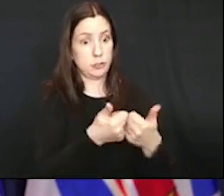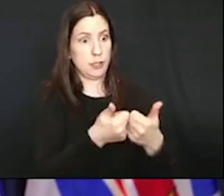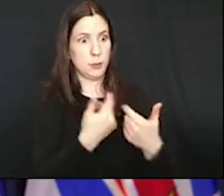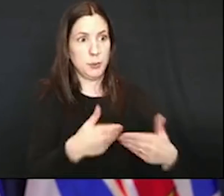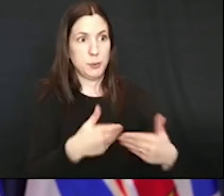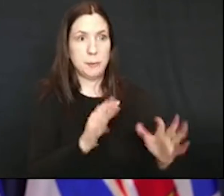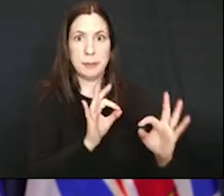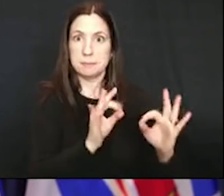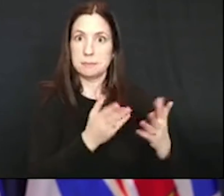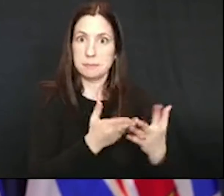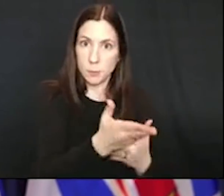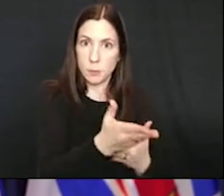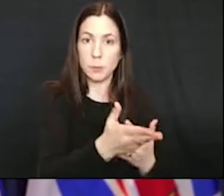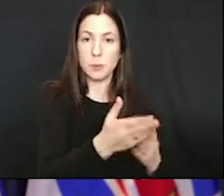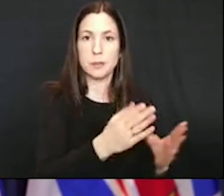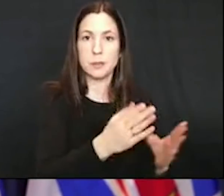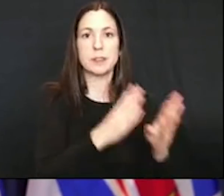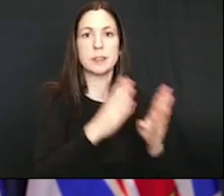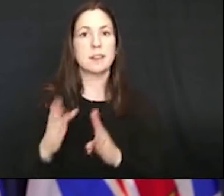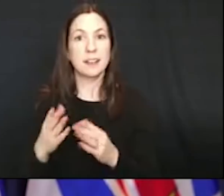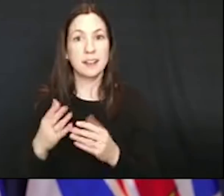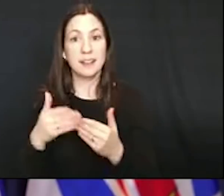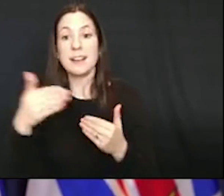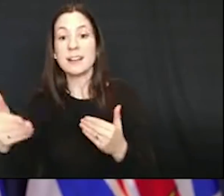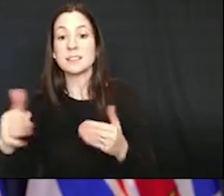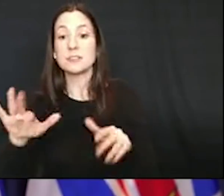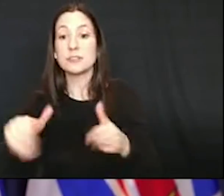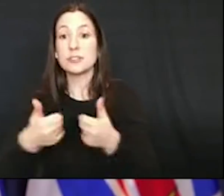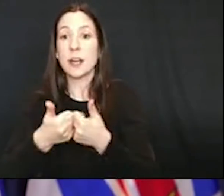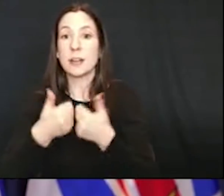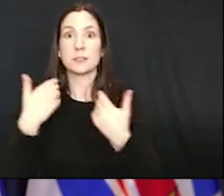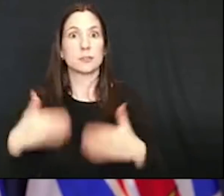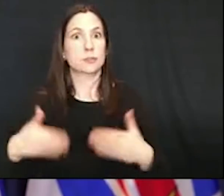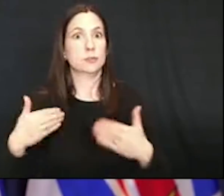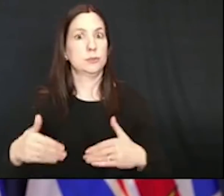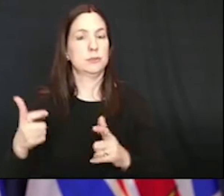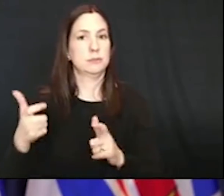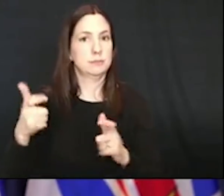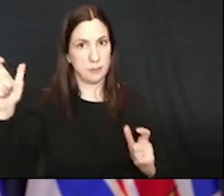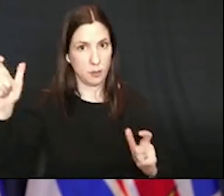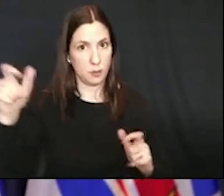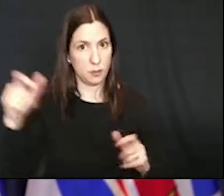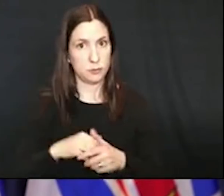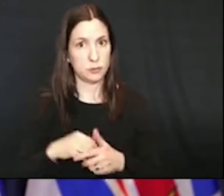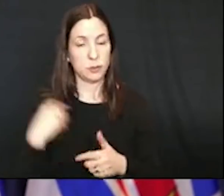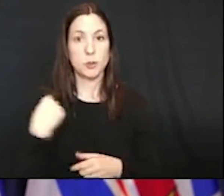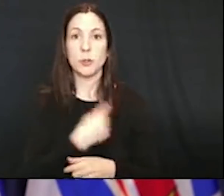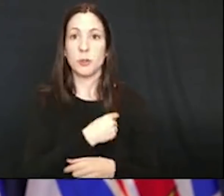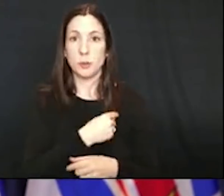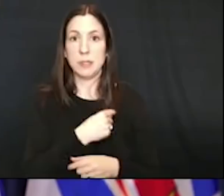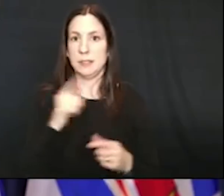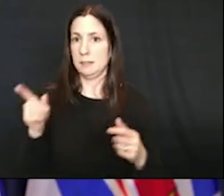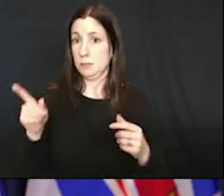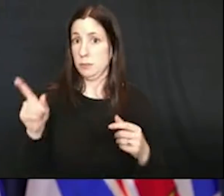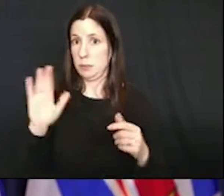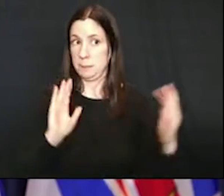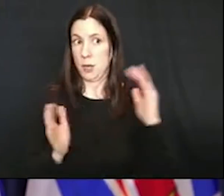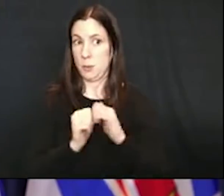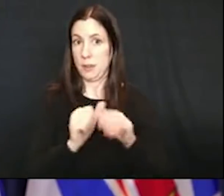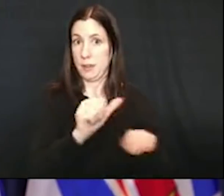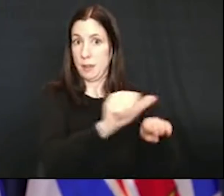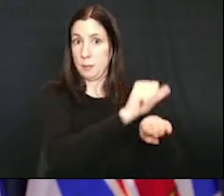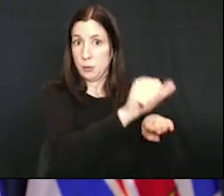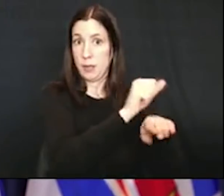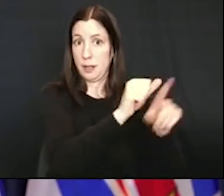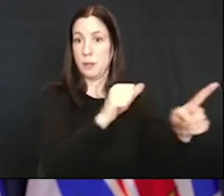but you made the comparison to Alberta. We have administered our vaccine,